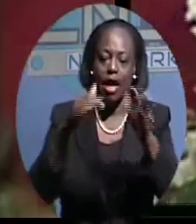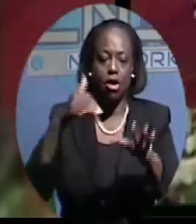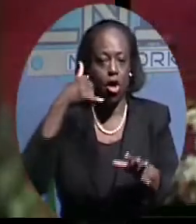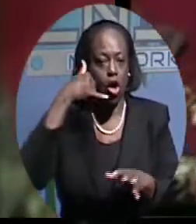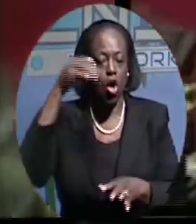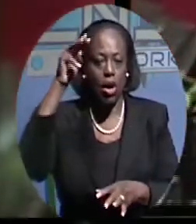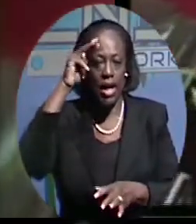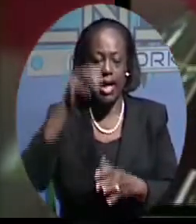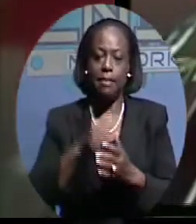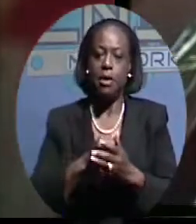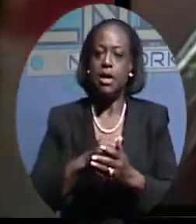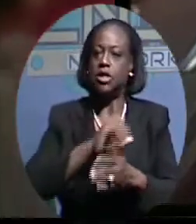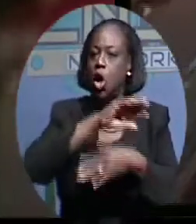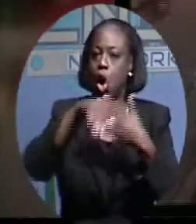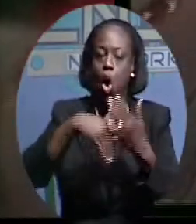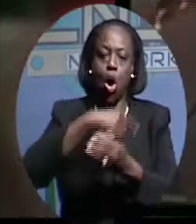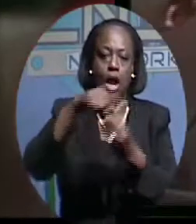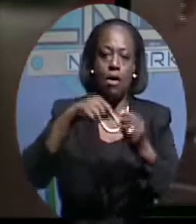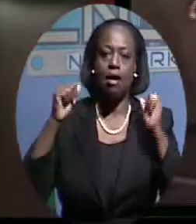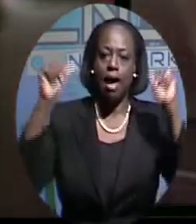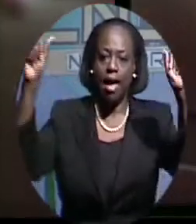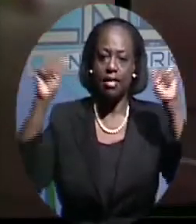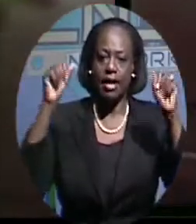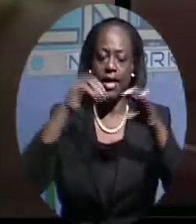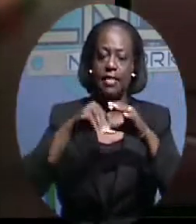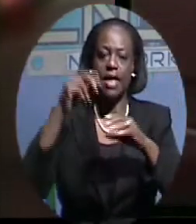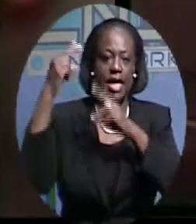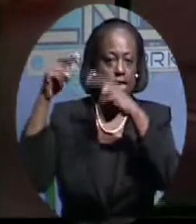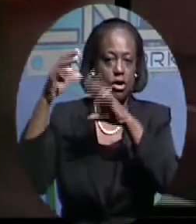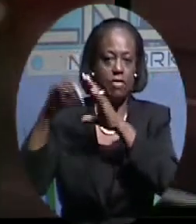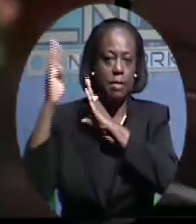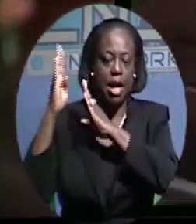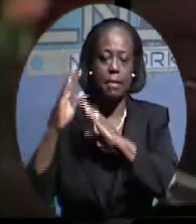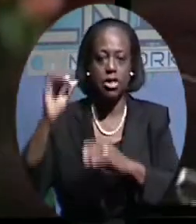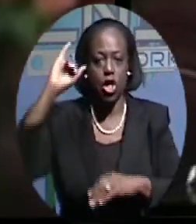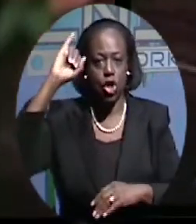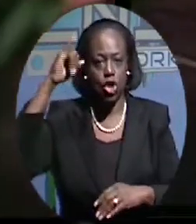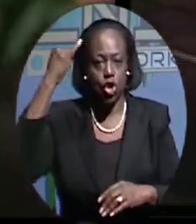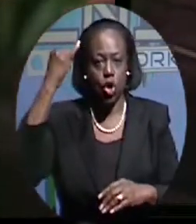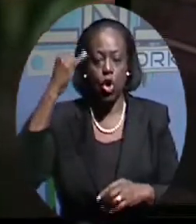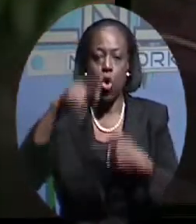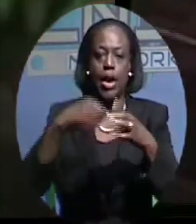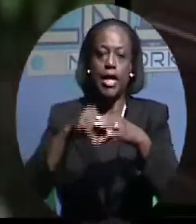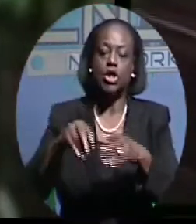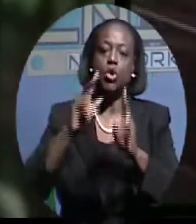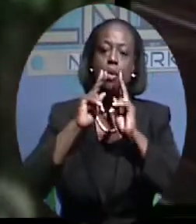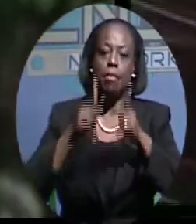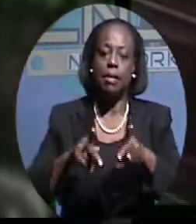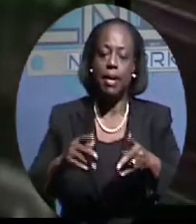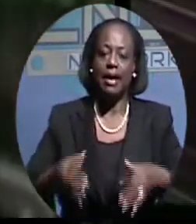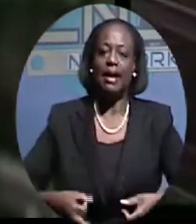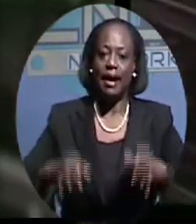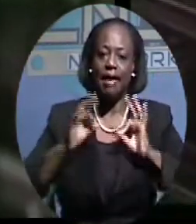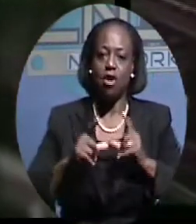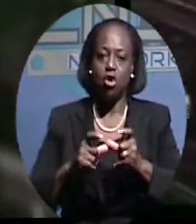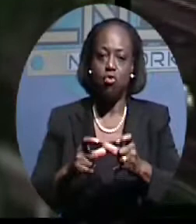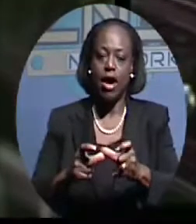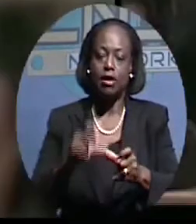greatest all-around athletes in the history of the Bahamas. John, who went into public life and ran on two